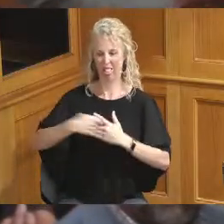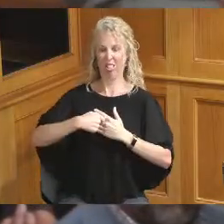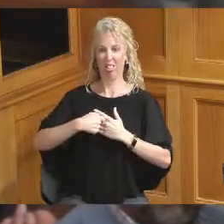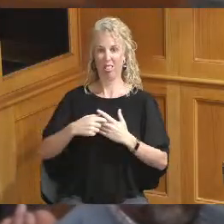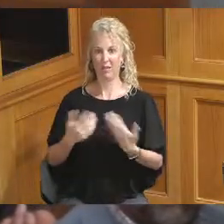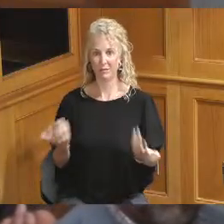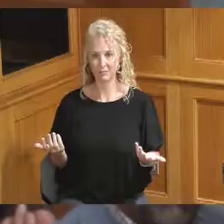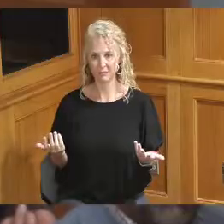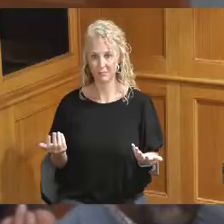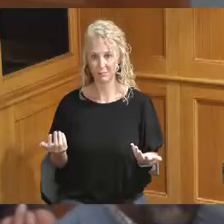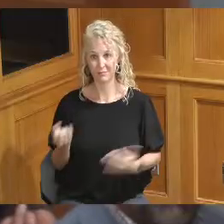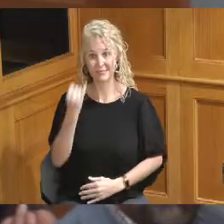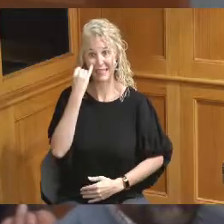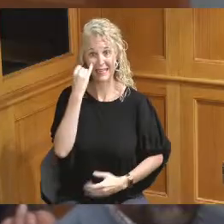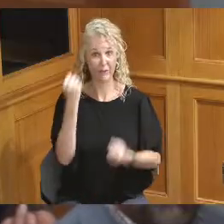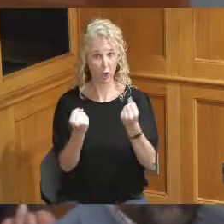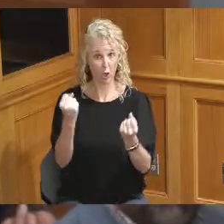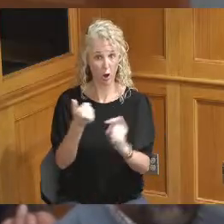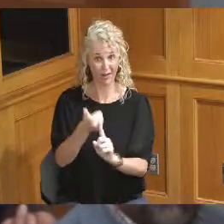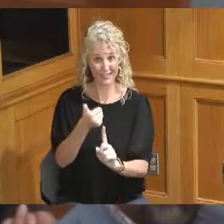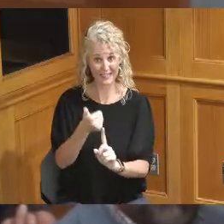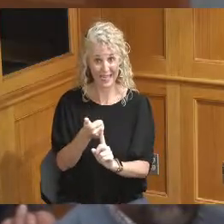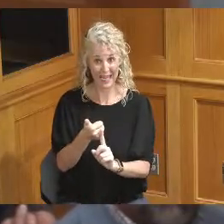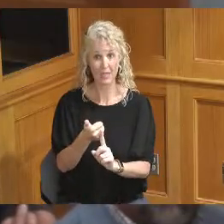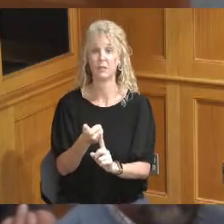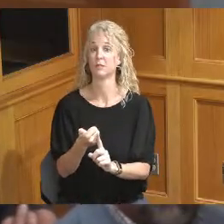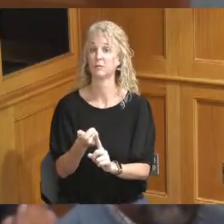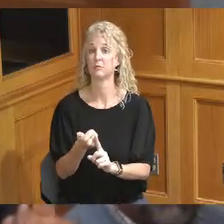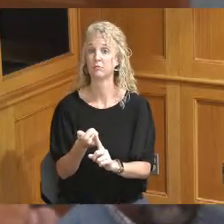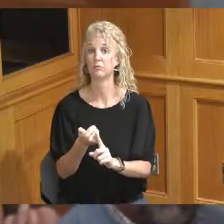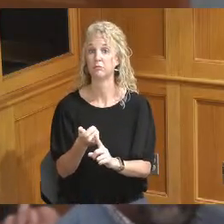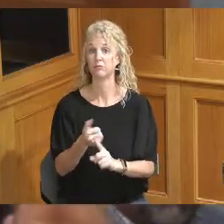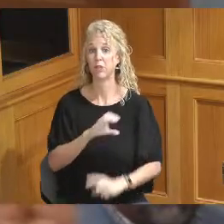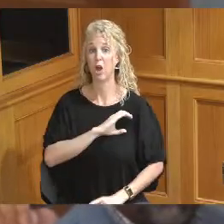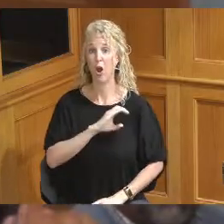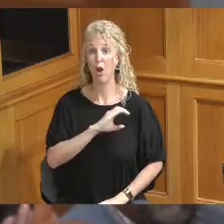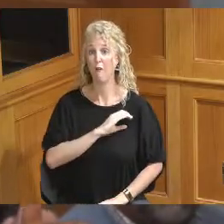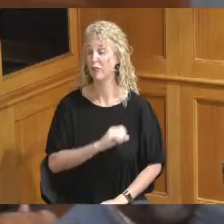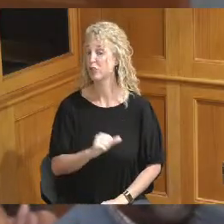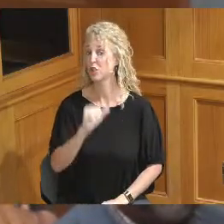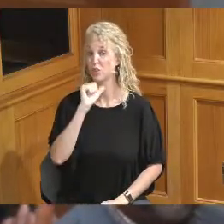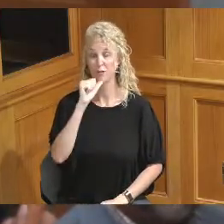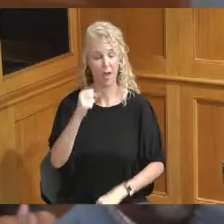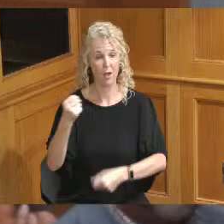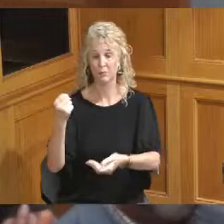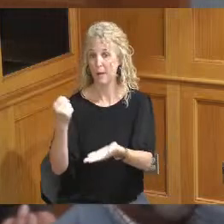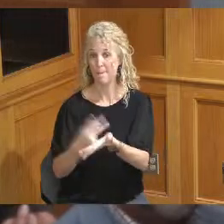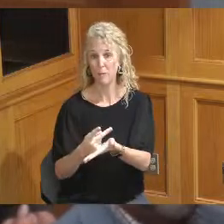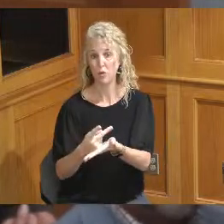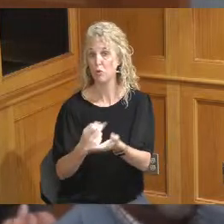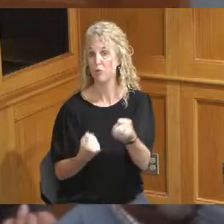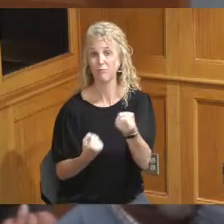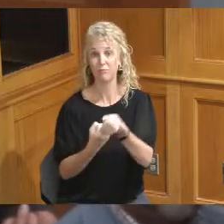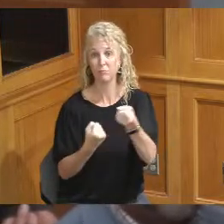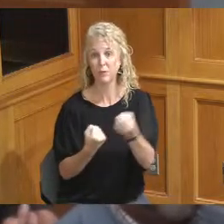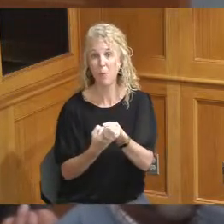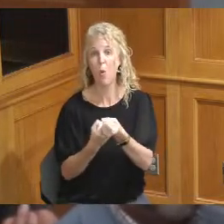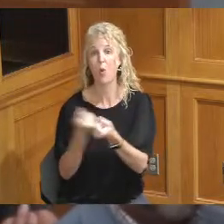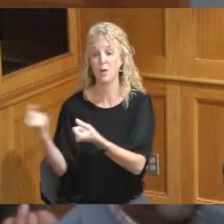any way. If the vehicle misuse, officers shall not condone or support the misuse or